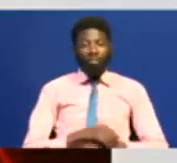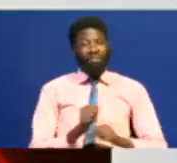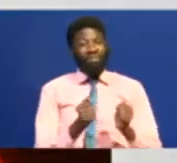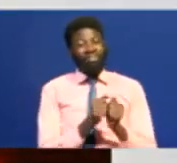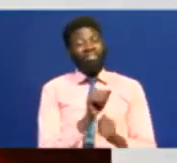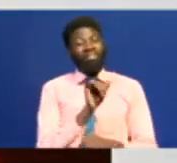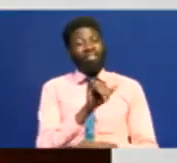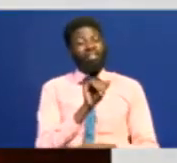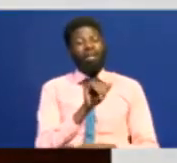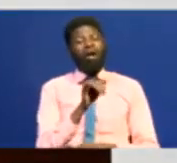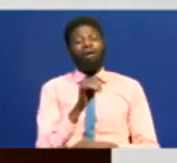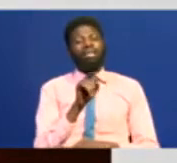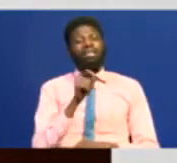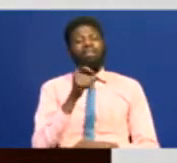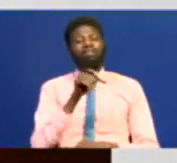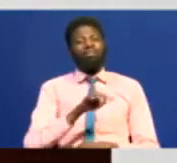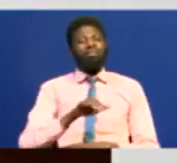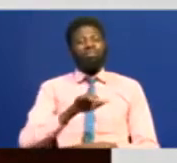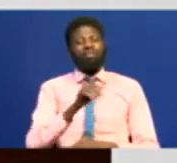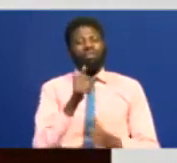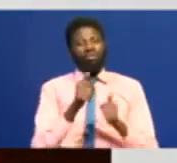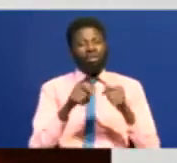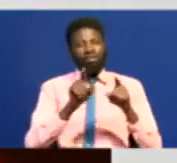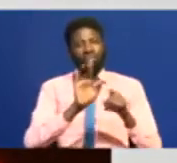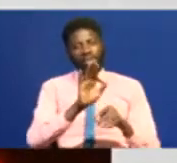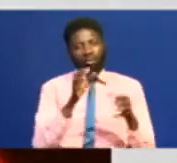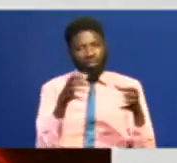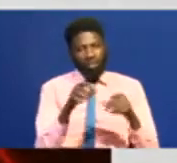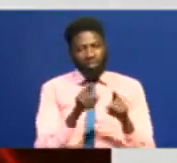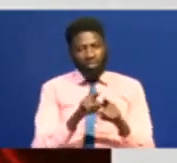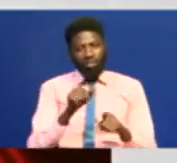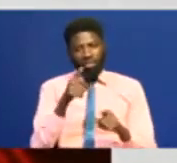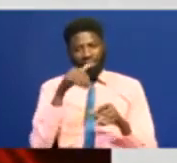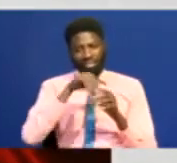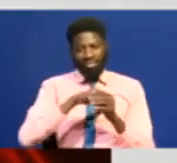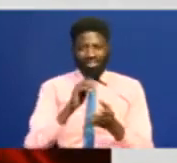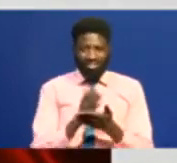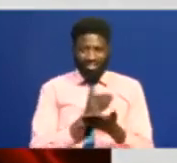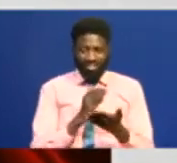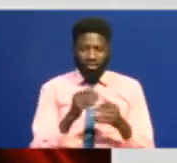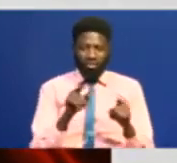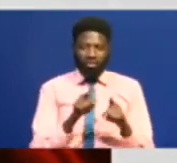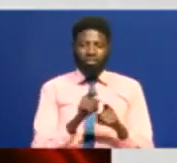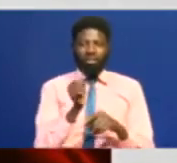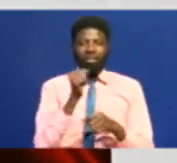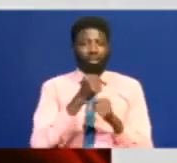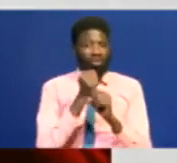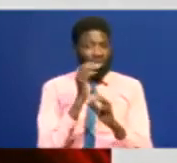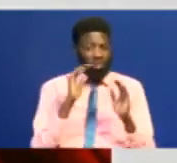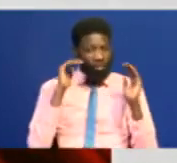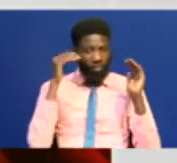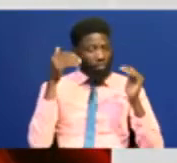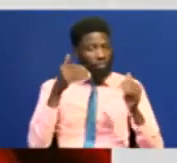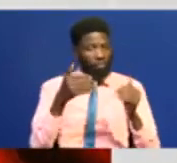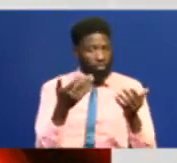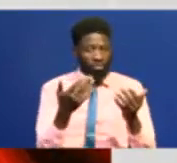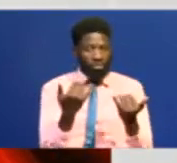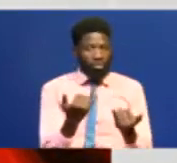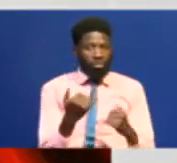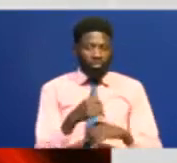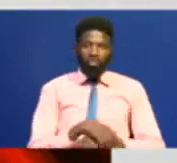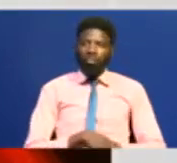mind, what are the key areas your company and others in the sector and key stakeholders are focusing on, especially right